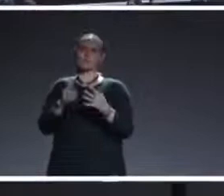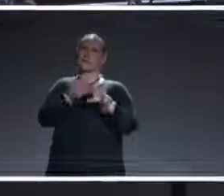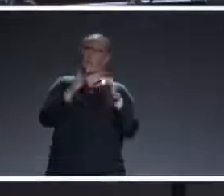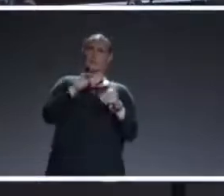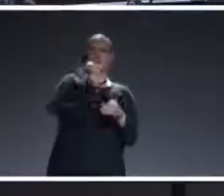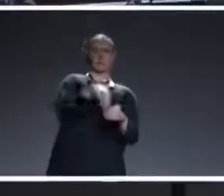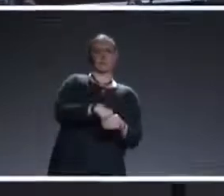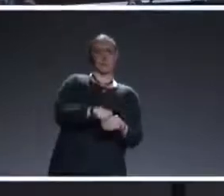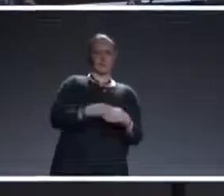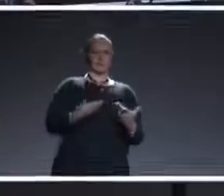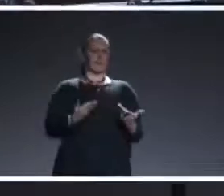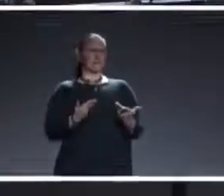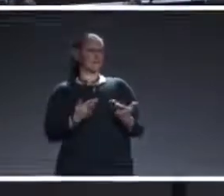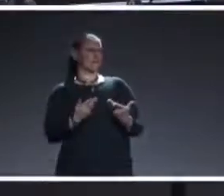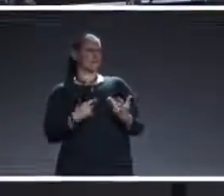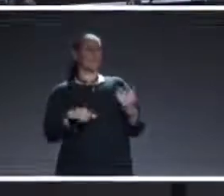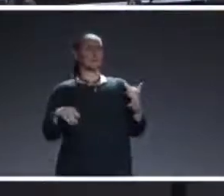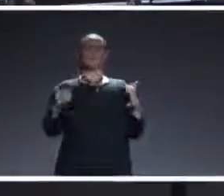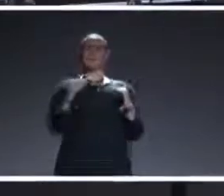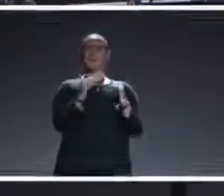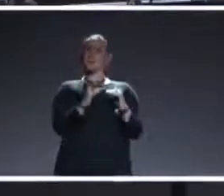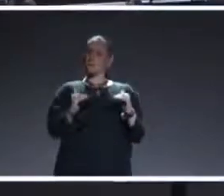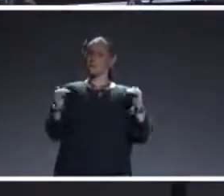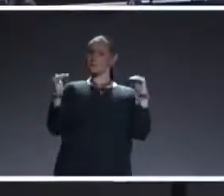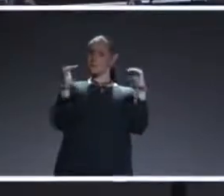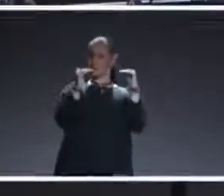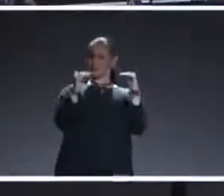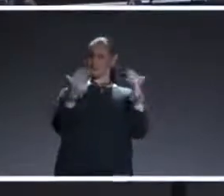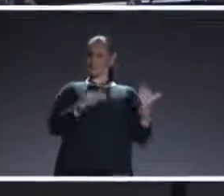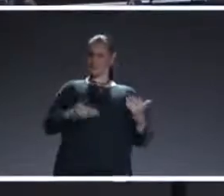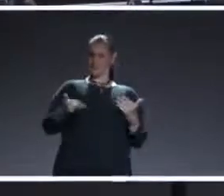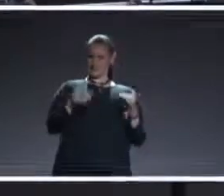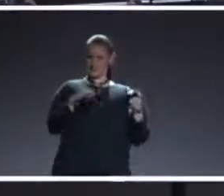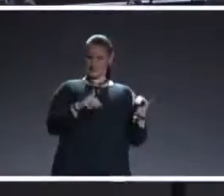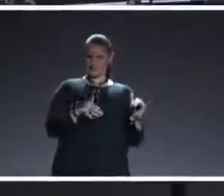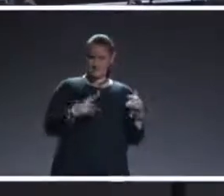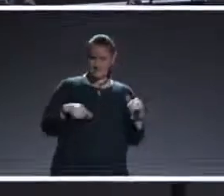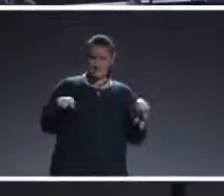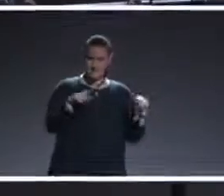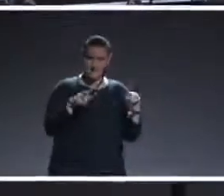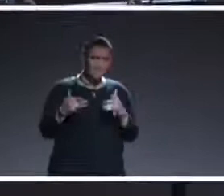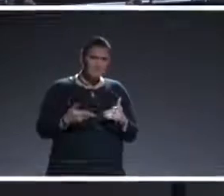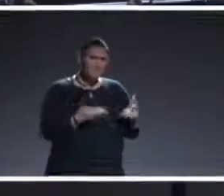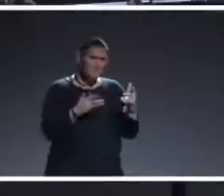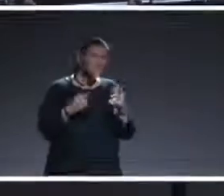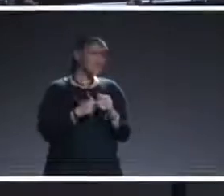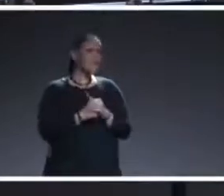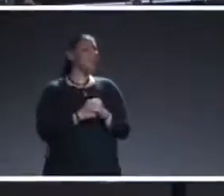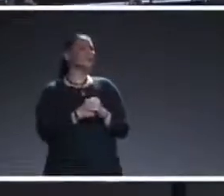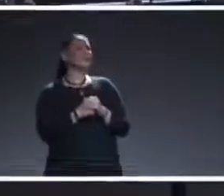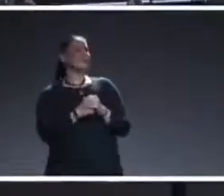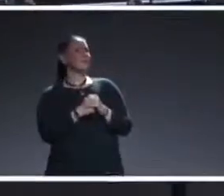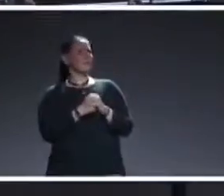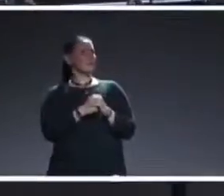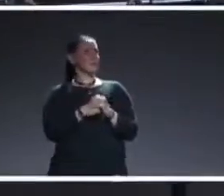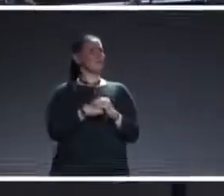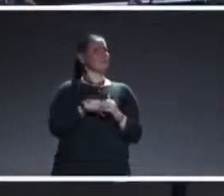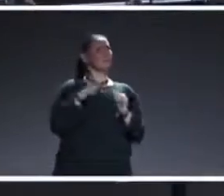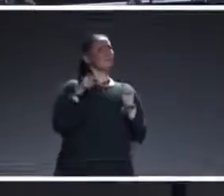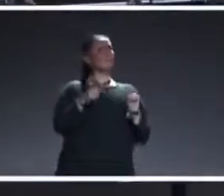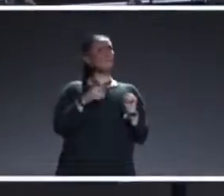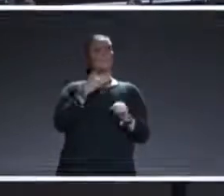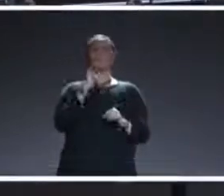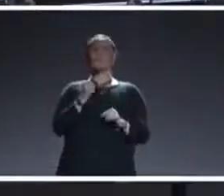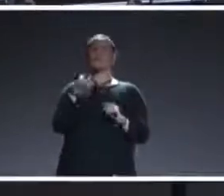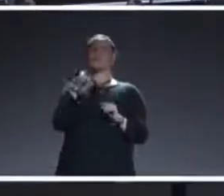thesis, antithesis, synthesis, and these things which we wanted the story to be in